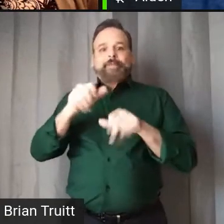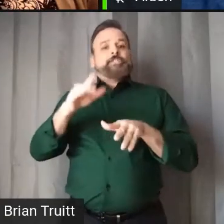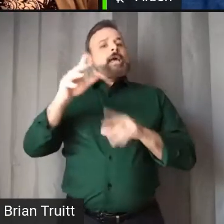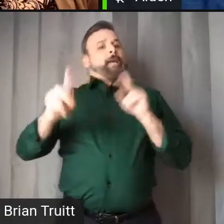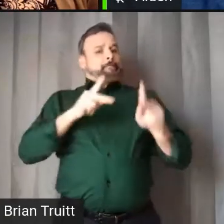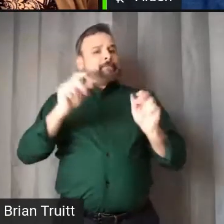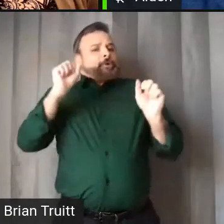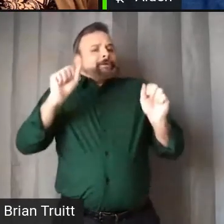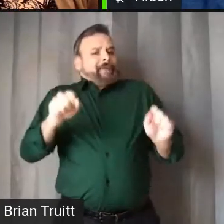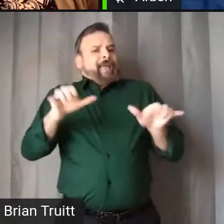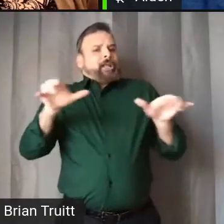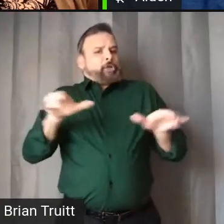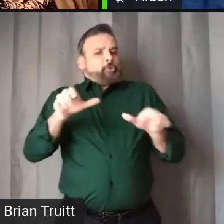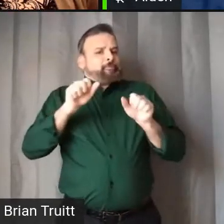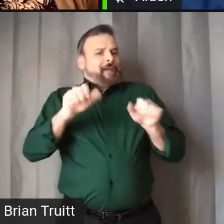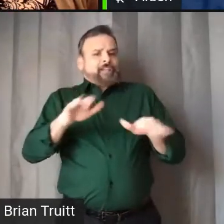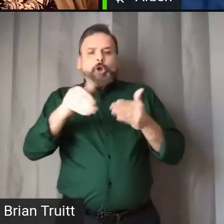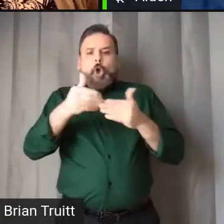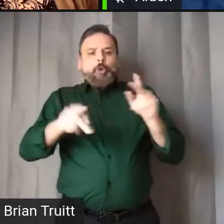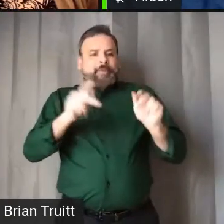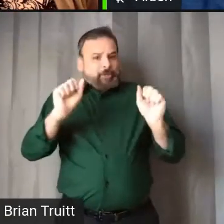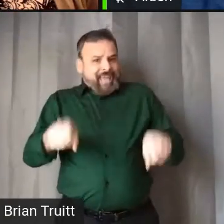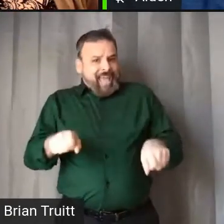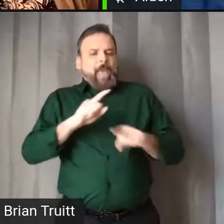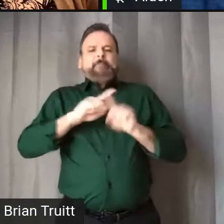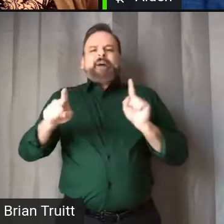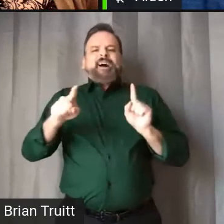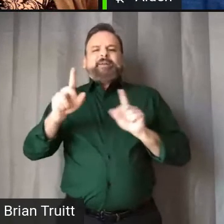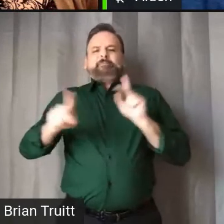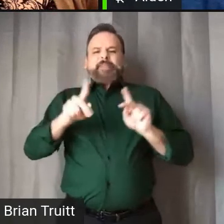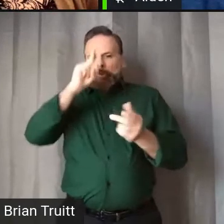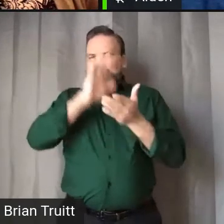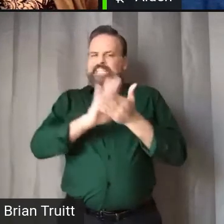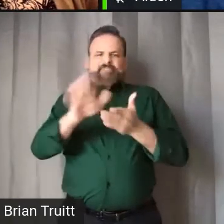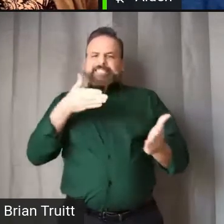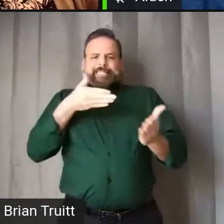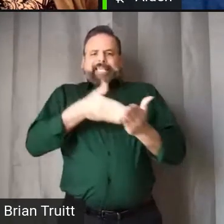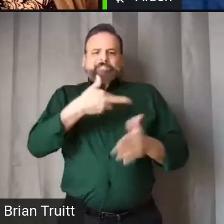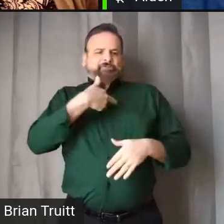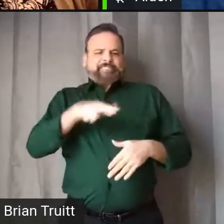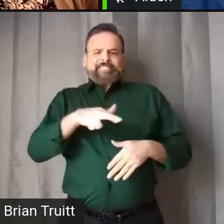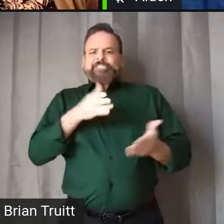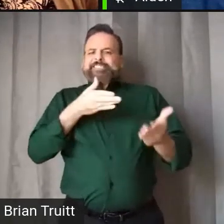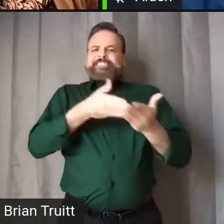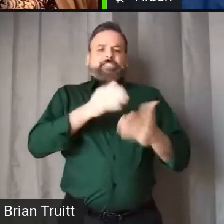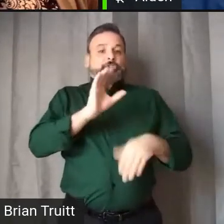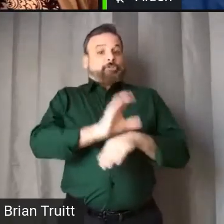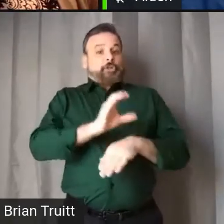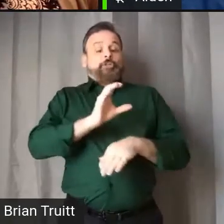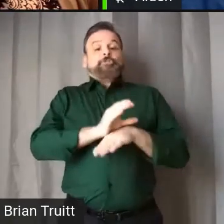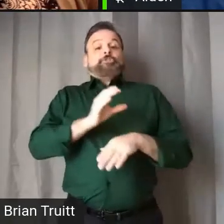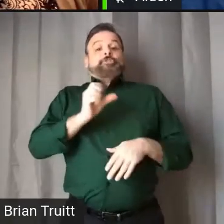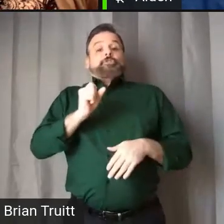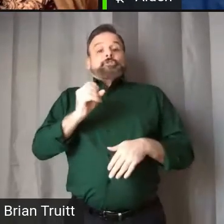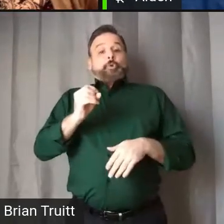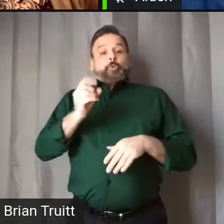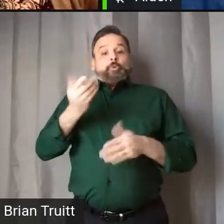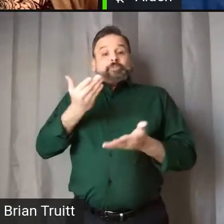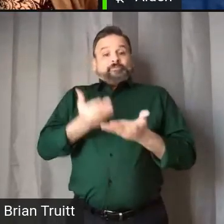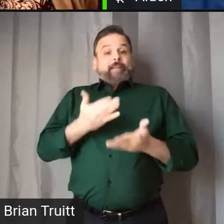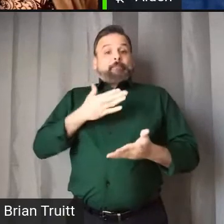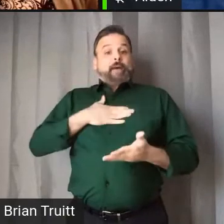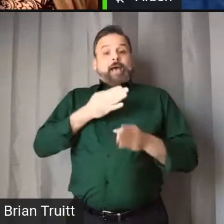to some degree, it's seen as infringing upon the domain of religion and the church. And so the fact that my main character, Sam, and